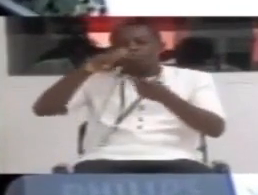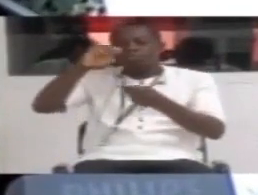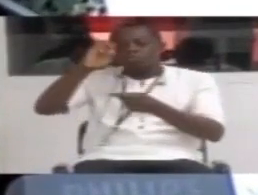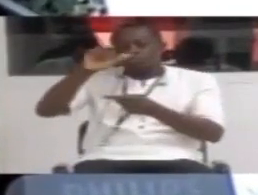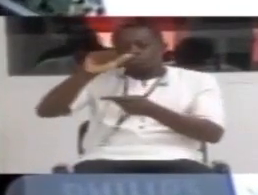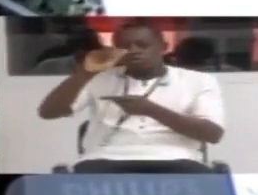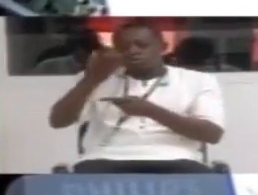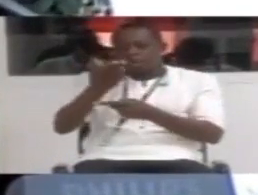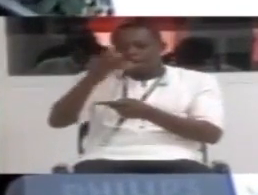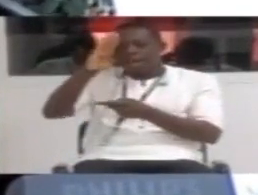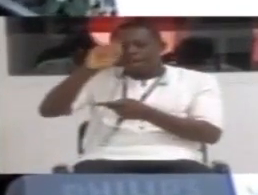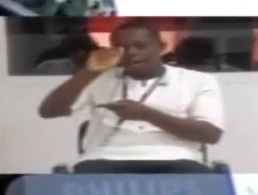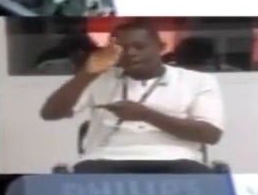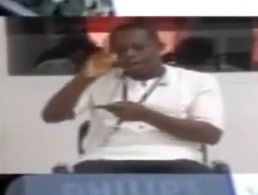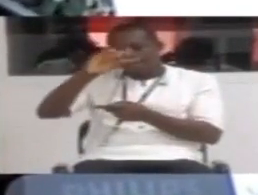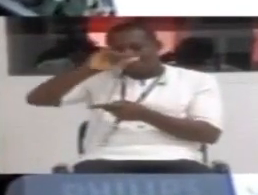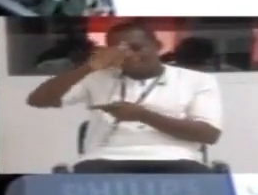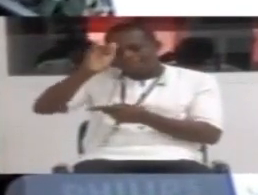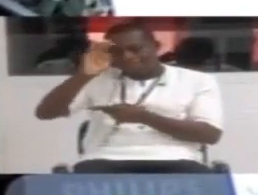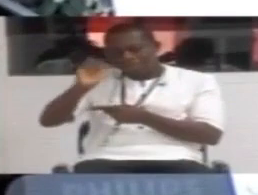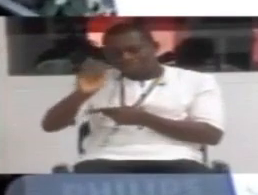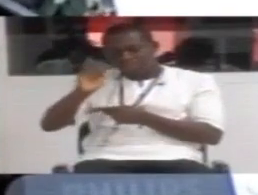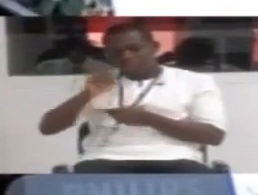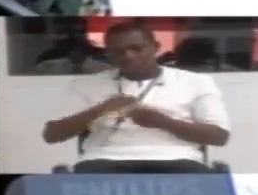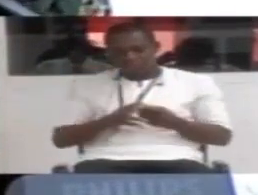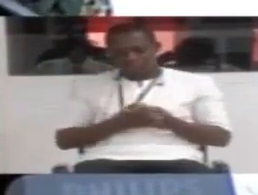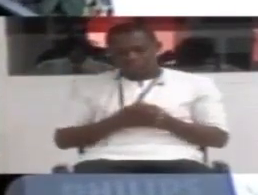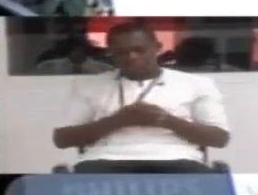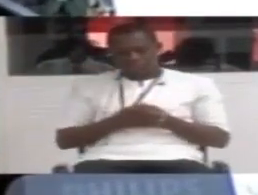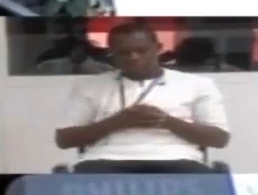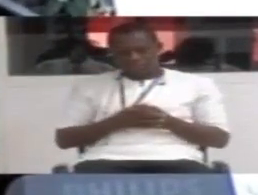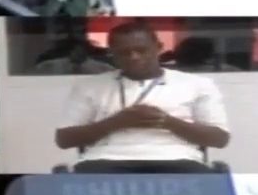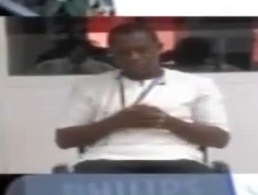the people that I work with and this will include Noa Badji.